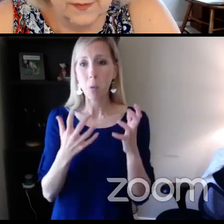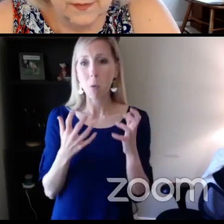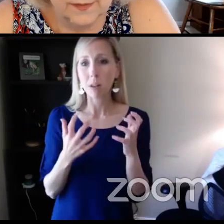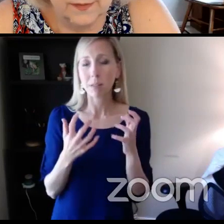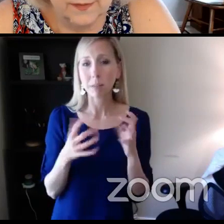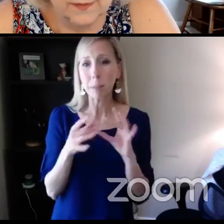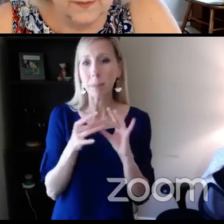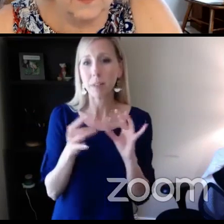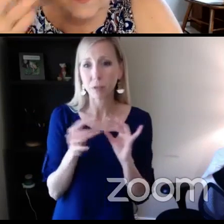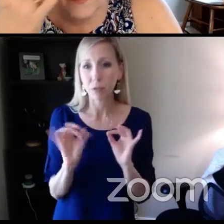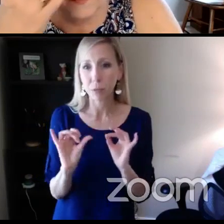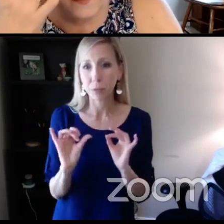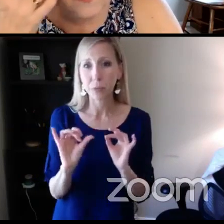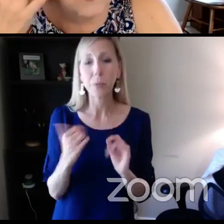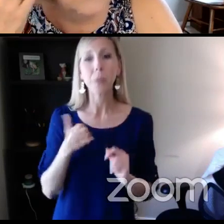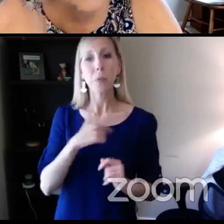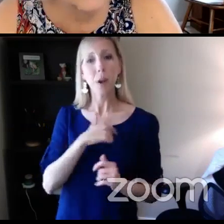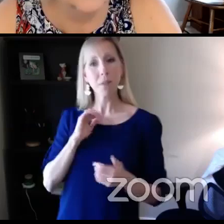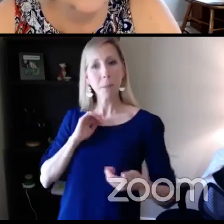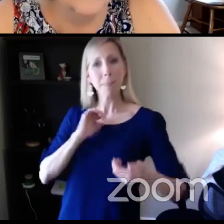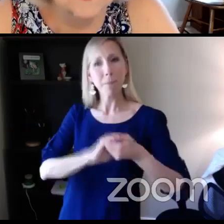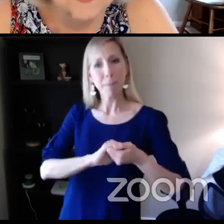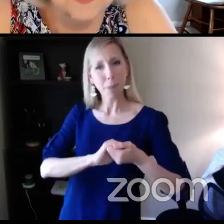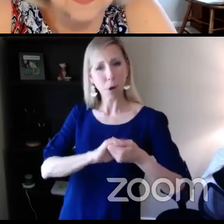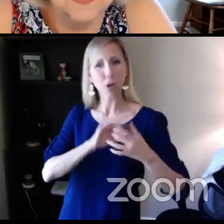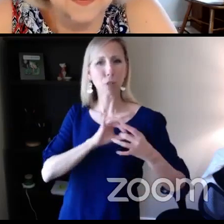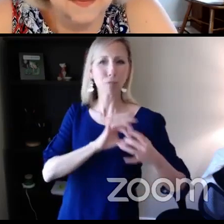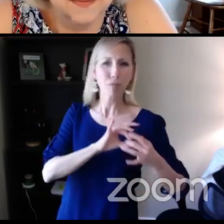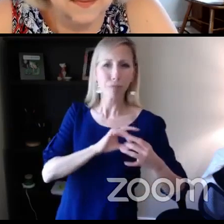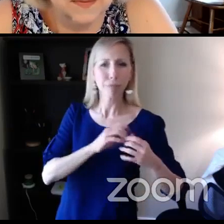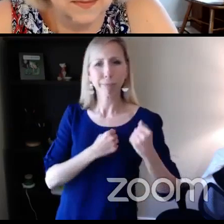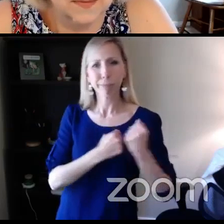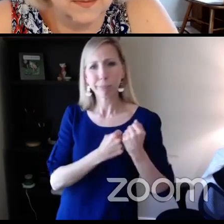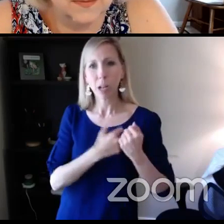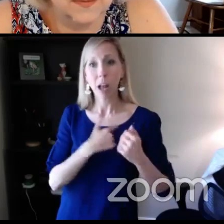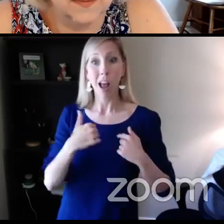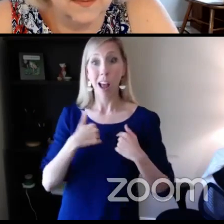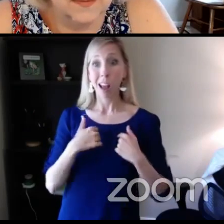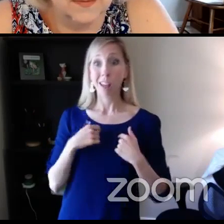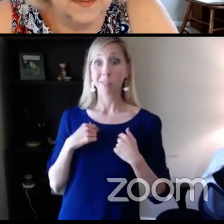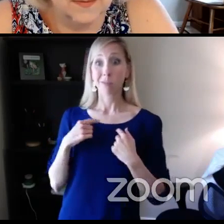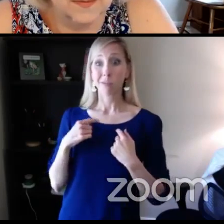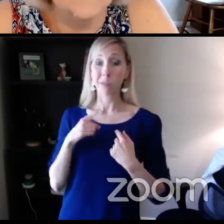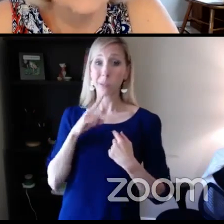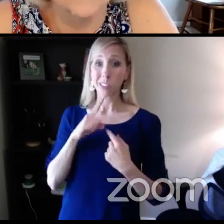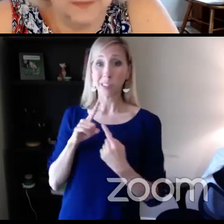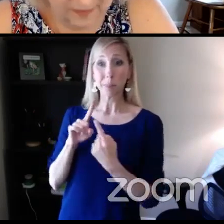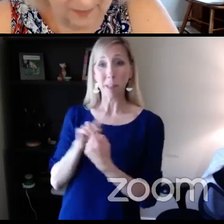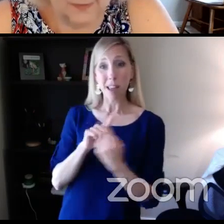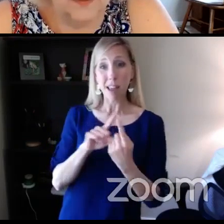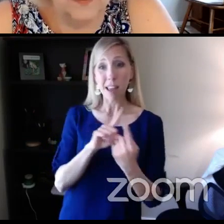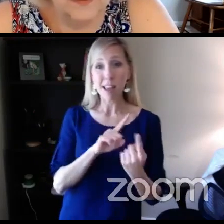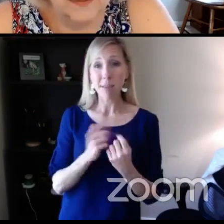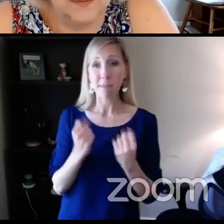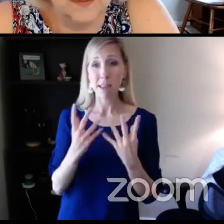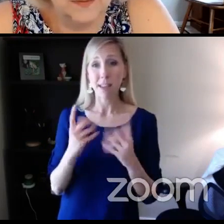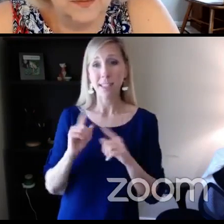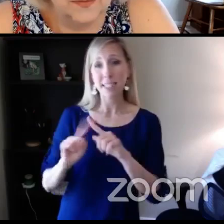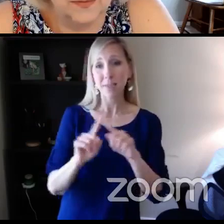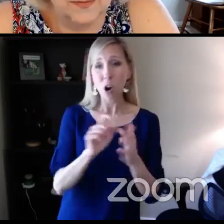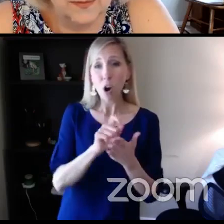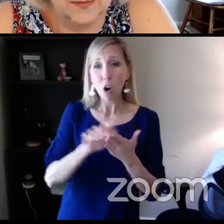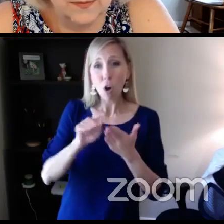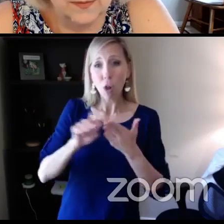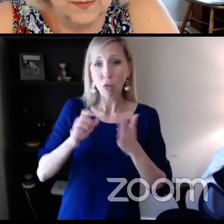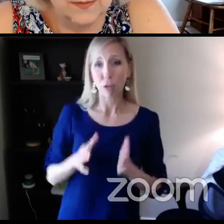we have partnered with, I guess, or I've met lots of authors. So recently